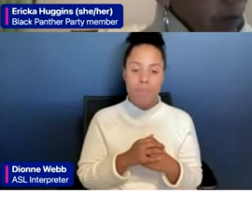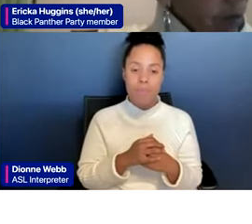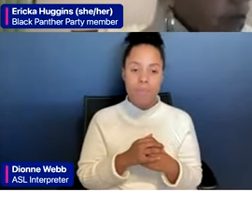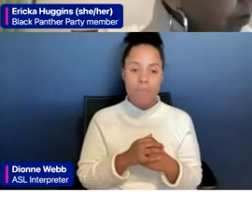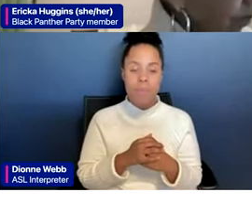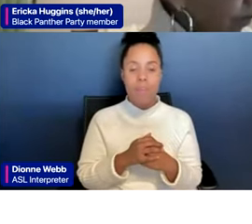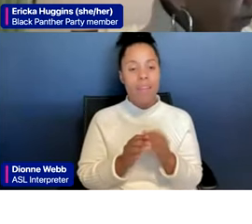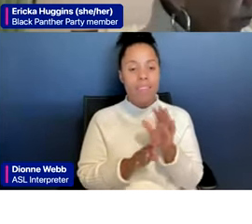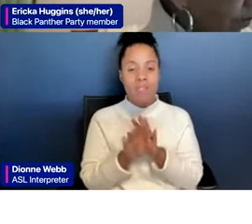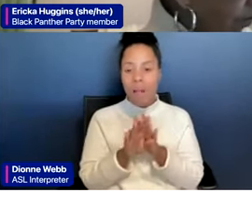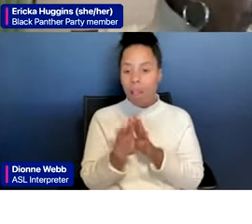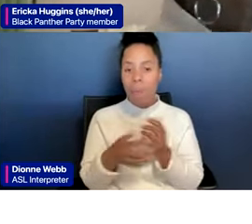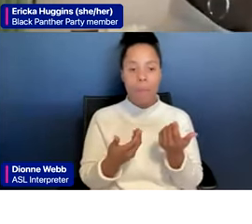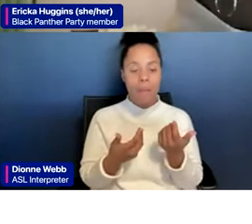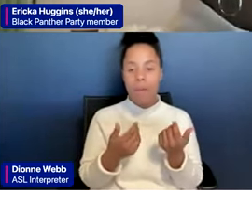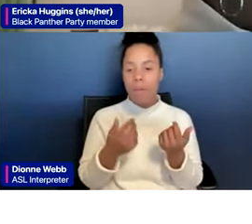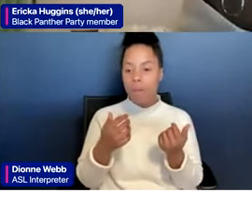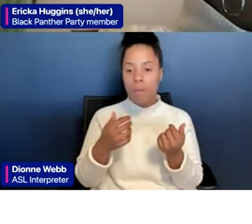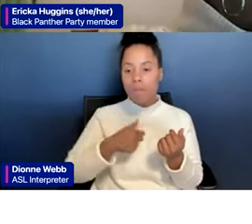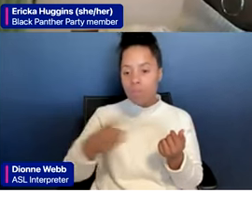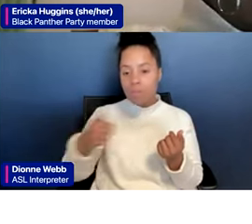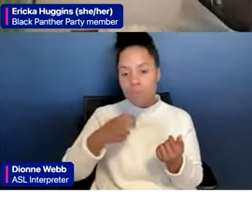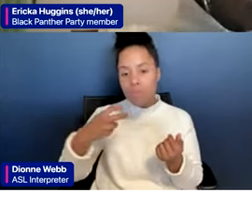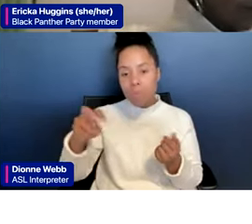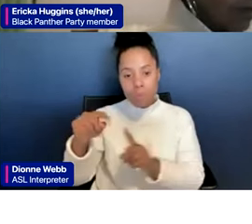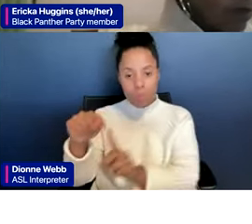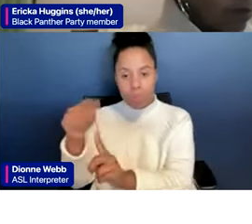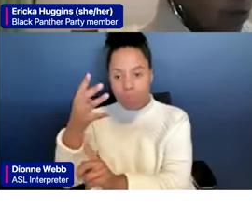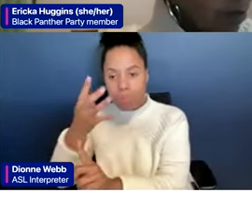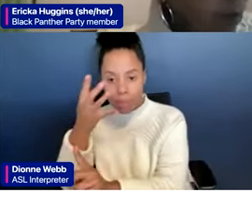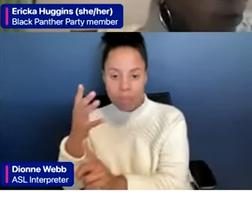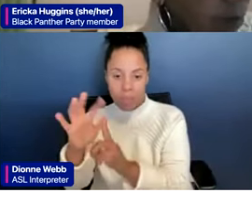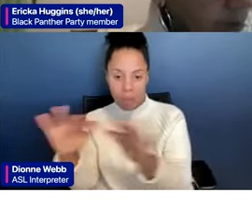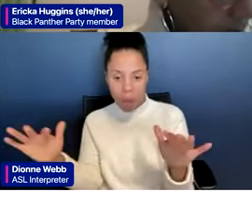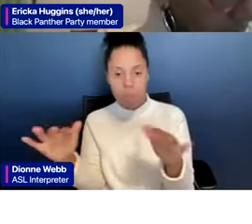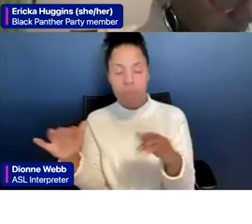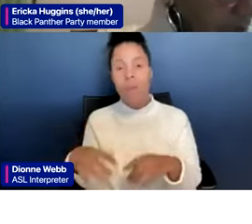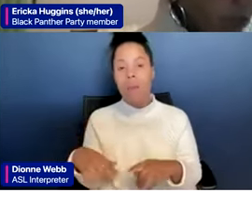trips to prisons, and the like. And these programs were also